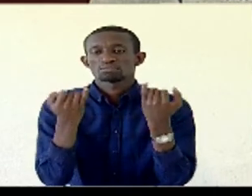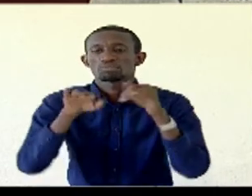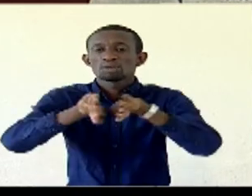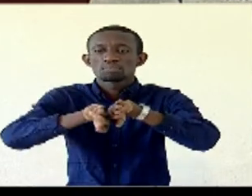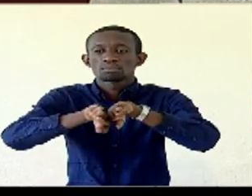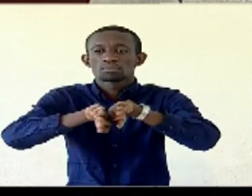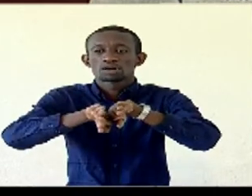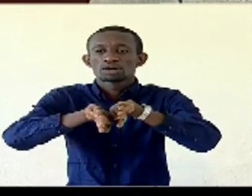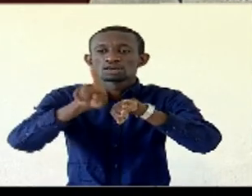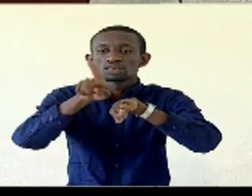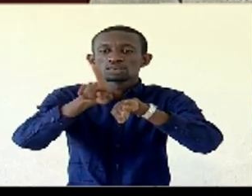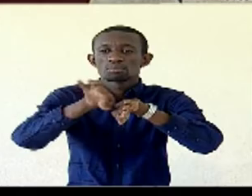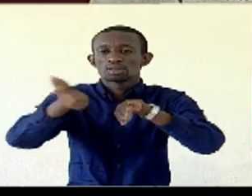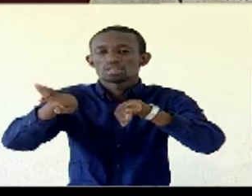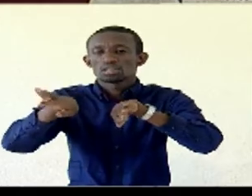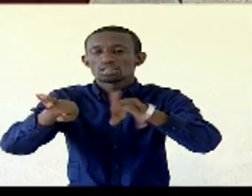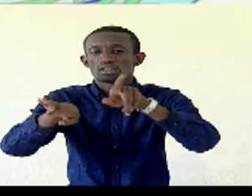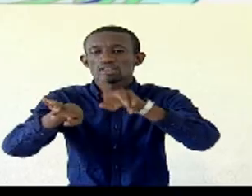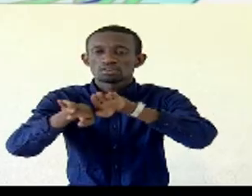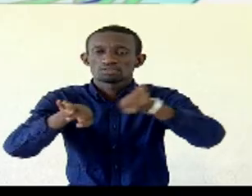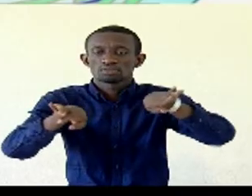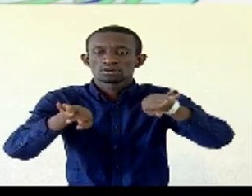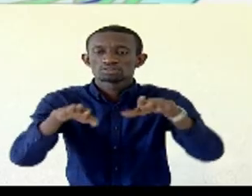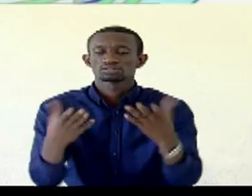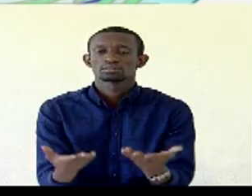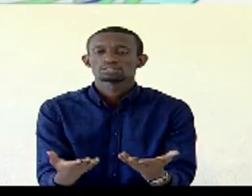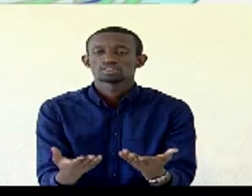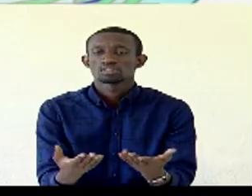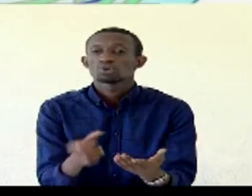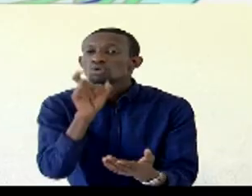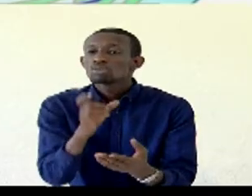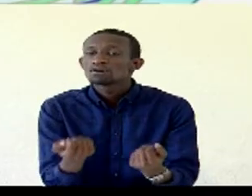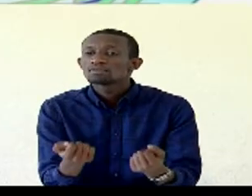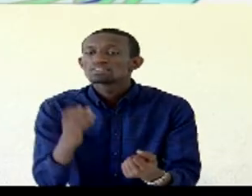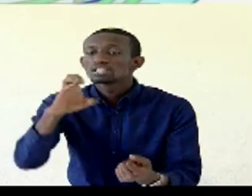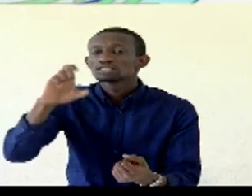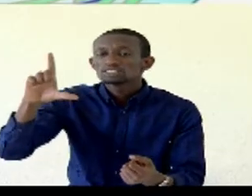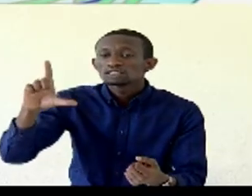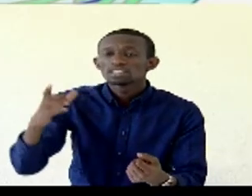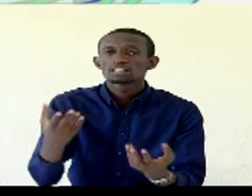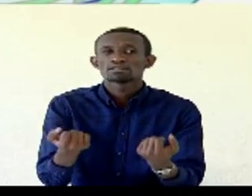is very possible that we would actually have the cell